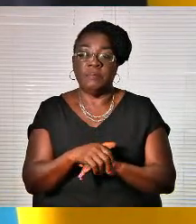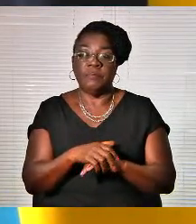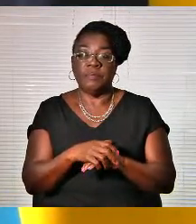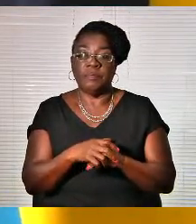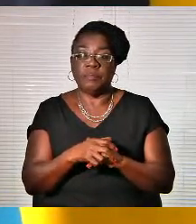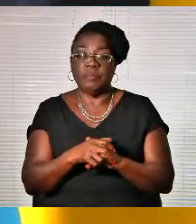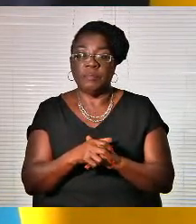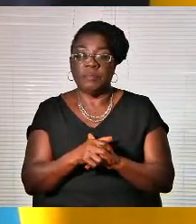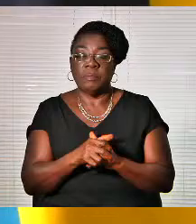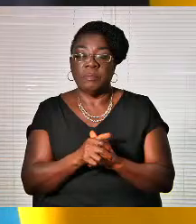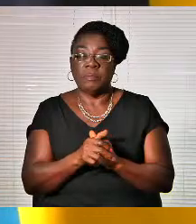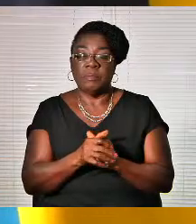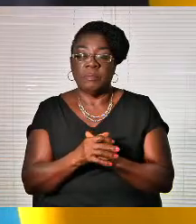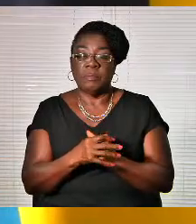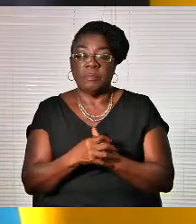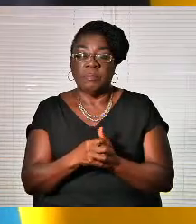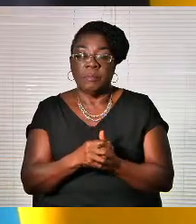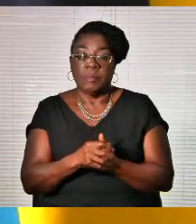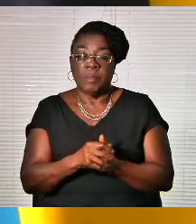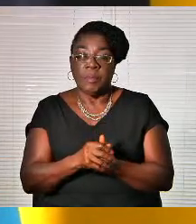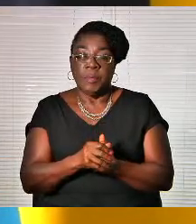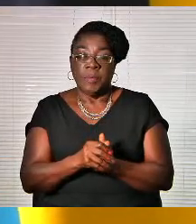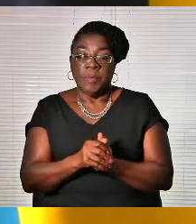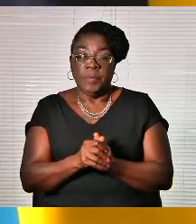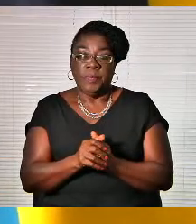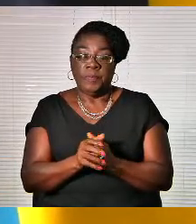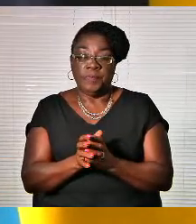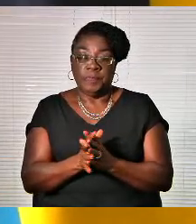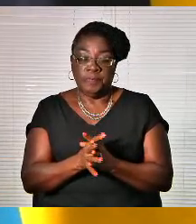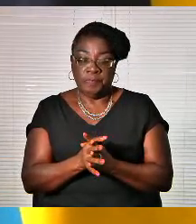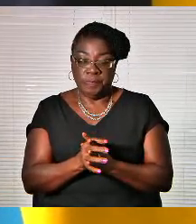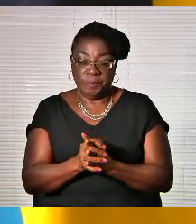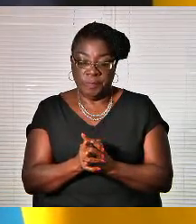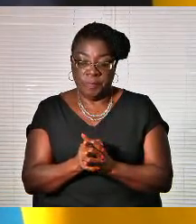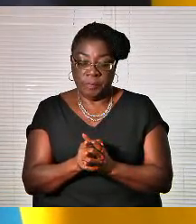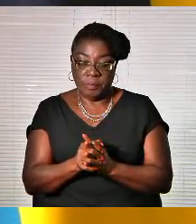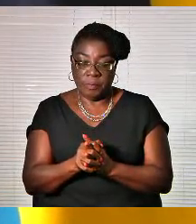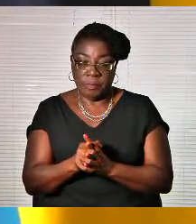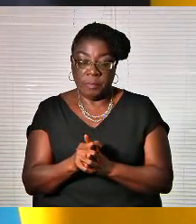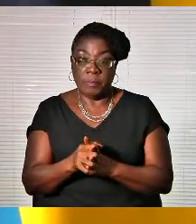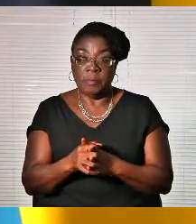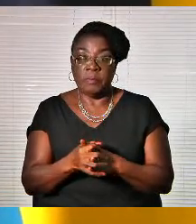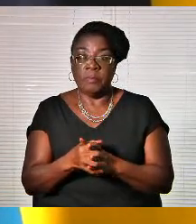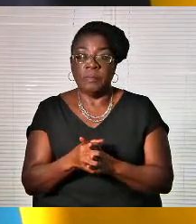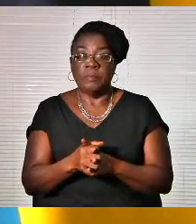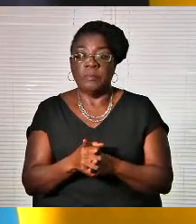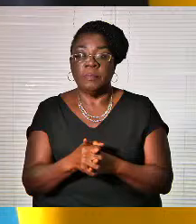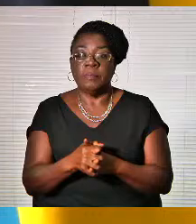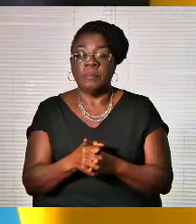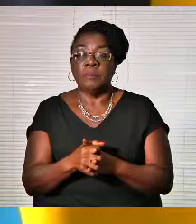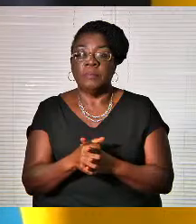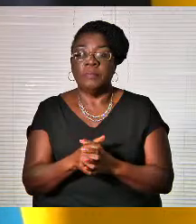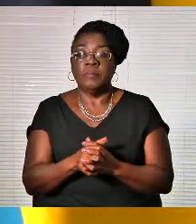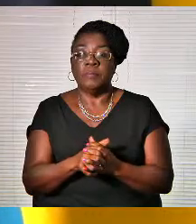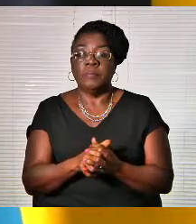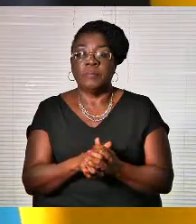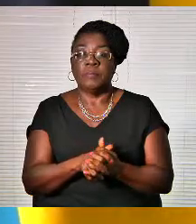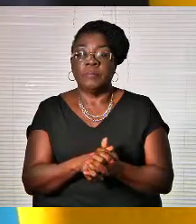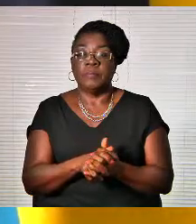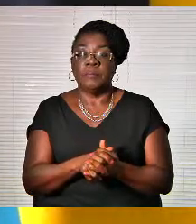I would start with your second question, and then I'll allow Dr. Bartlett, who I believe is on the Zoom, to speak to the